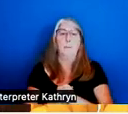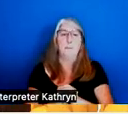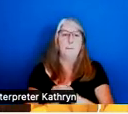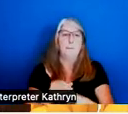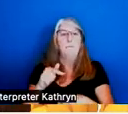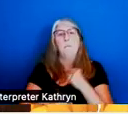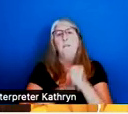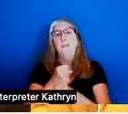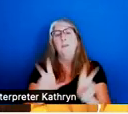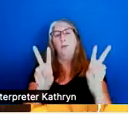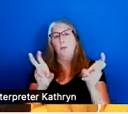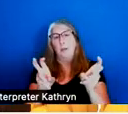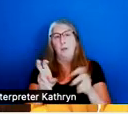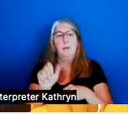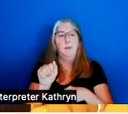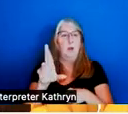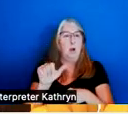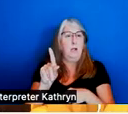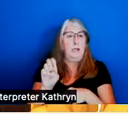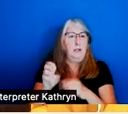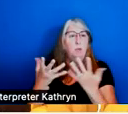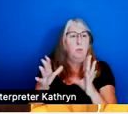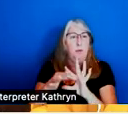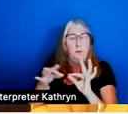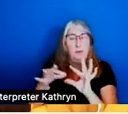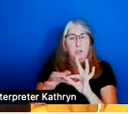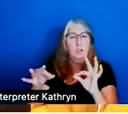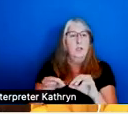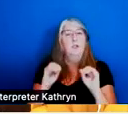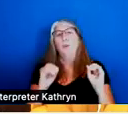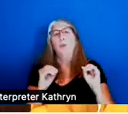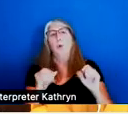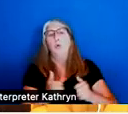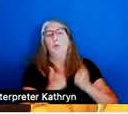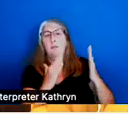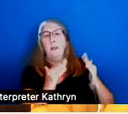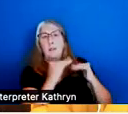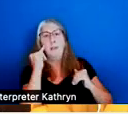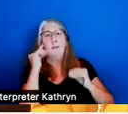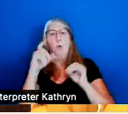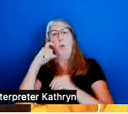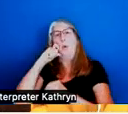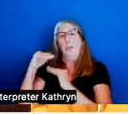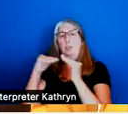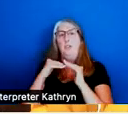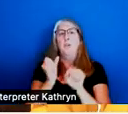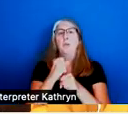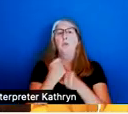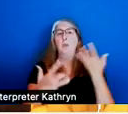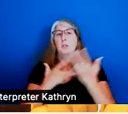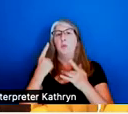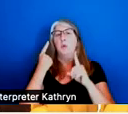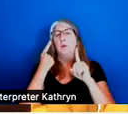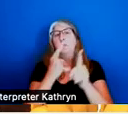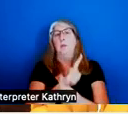This year's theme, as Arlene mentioned earlier, is No Survivor Justice Without Racial Justice, Cultivating Joy Towards